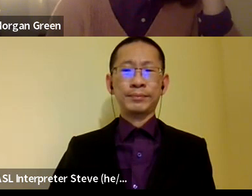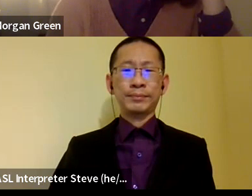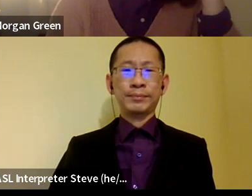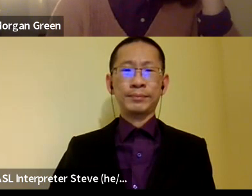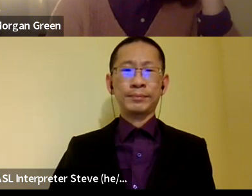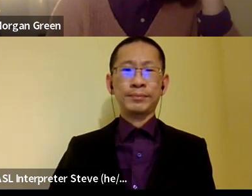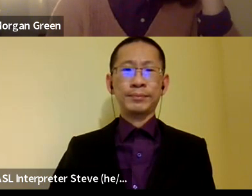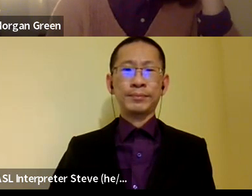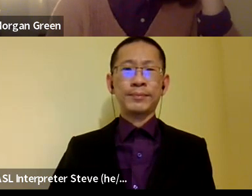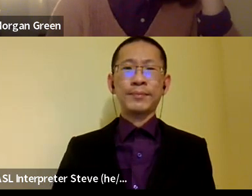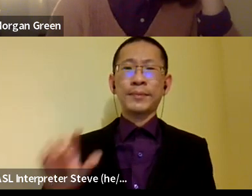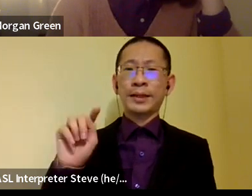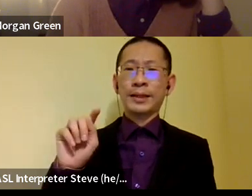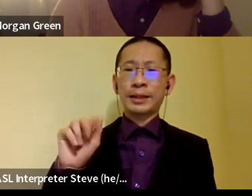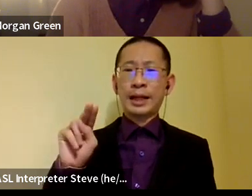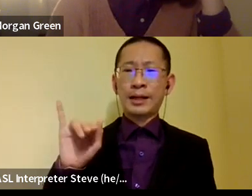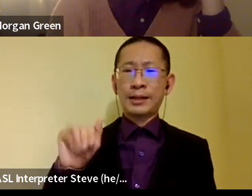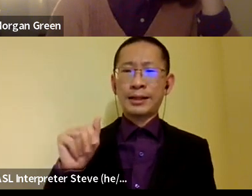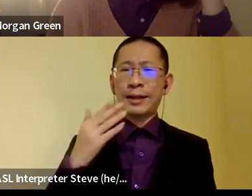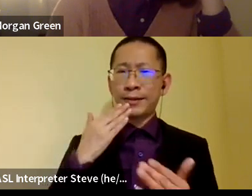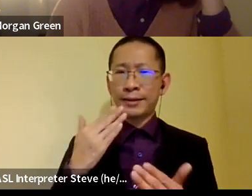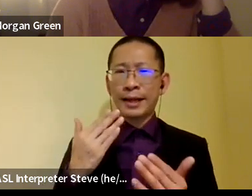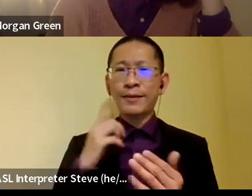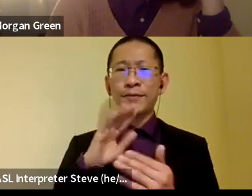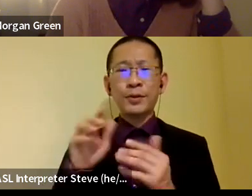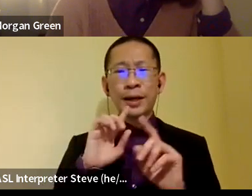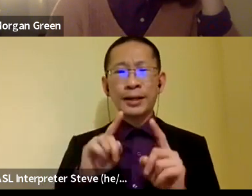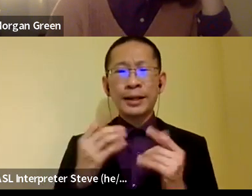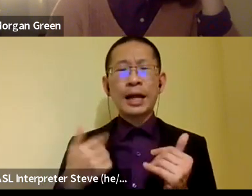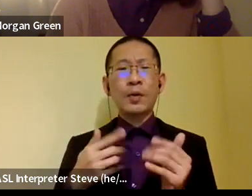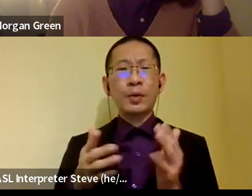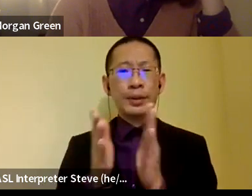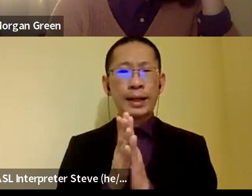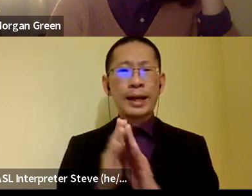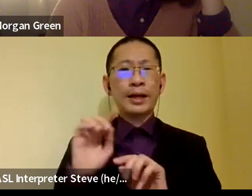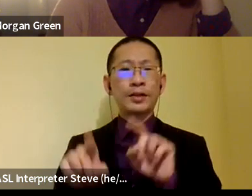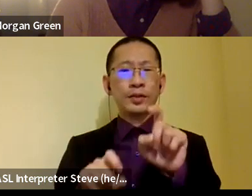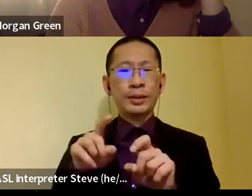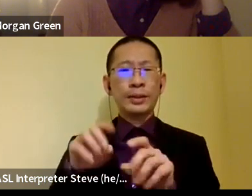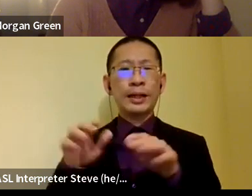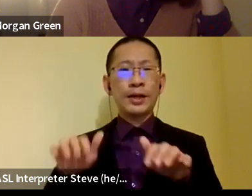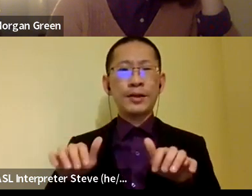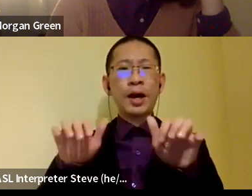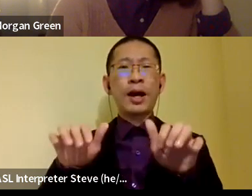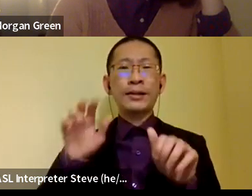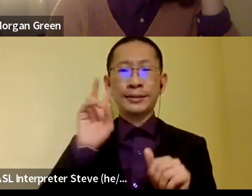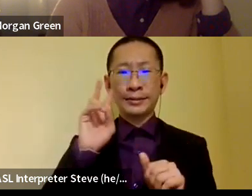Thank you everyone for all those answers. We're gonna move now to asking questions of the audience and see